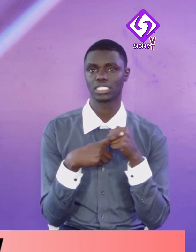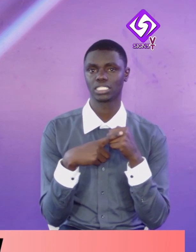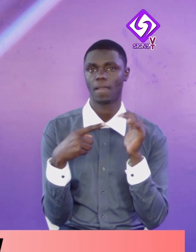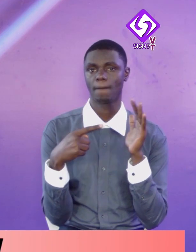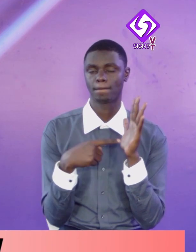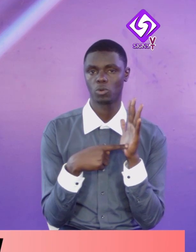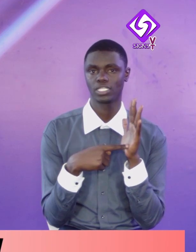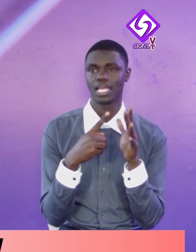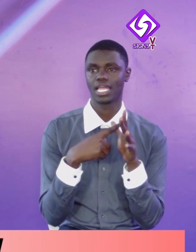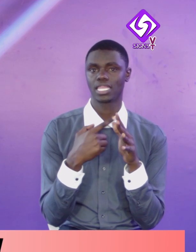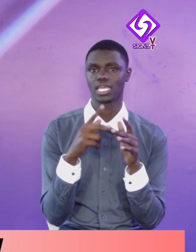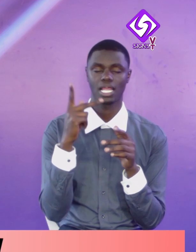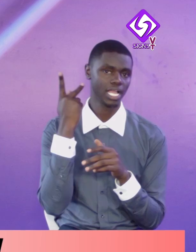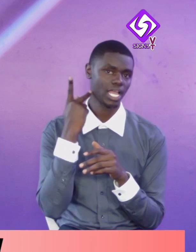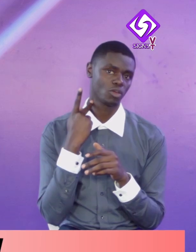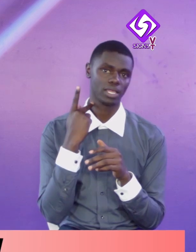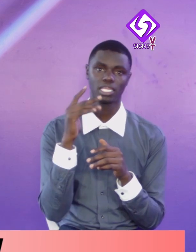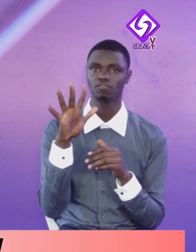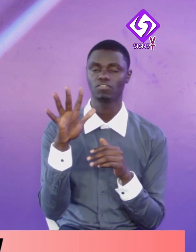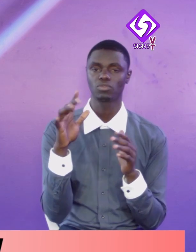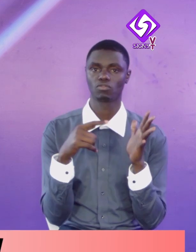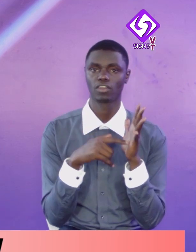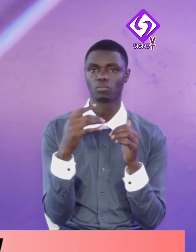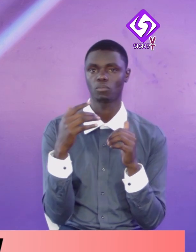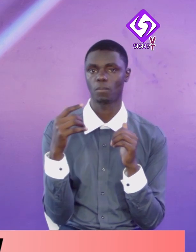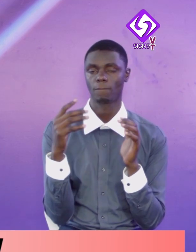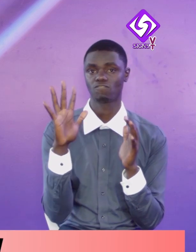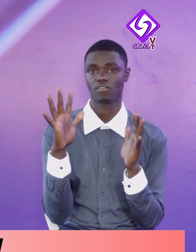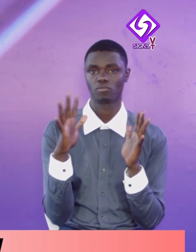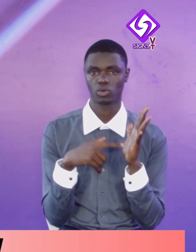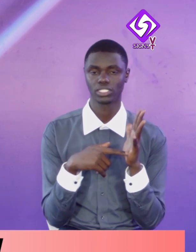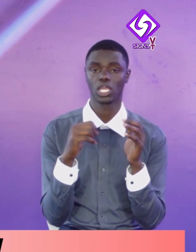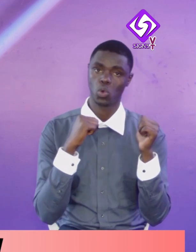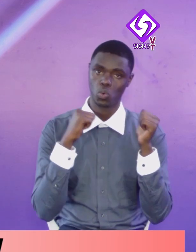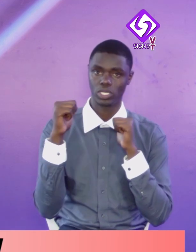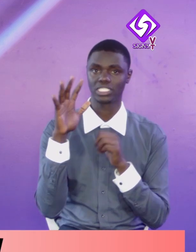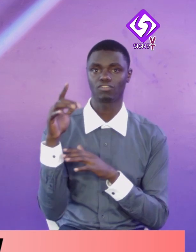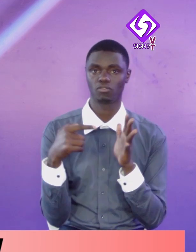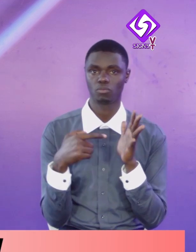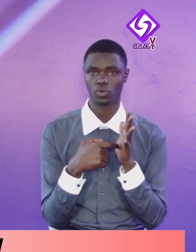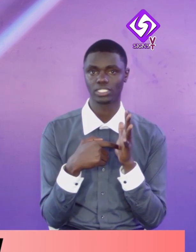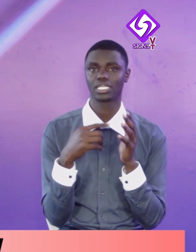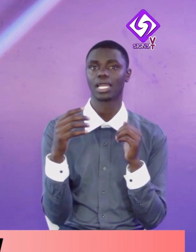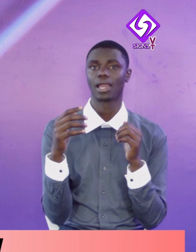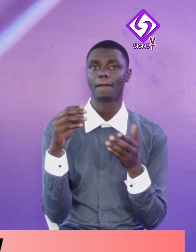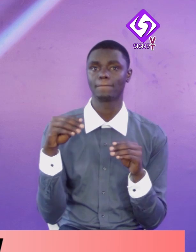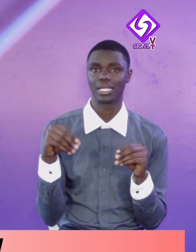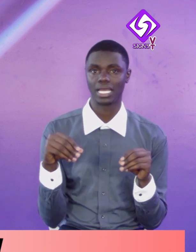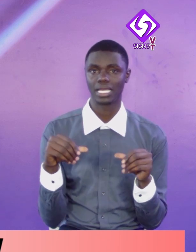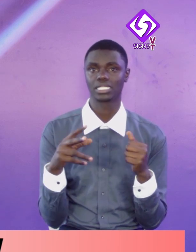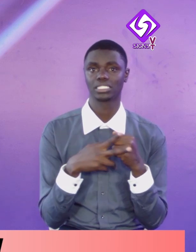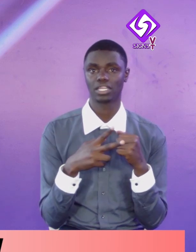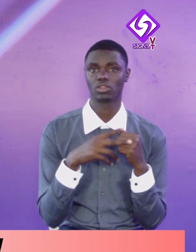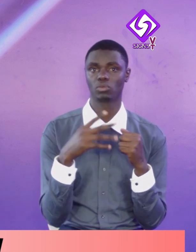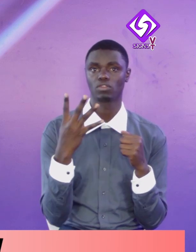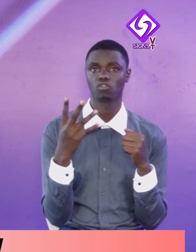also. Then Kariobangi Sharks is fifth with 5 points. Number 6 is Ulinzi Stars with 5 points. Bandari is 7 with 4